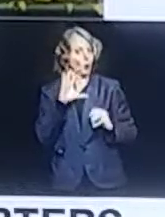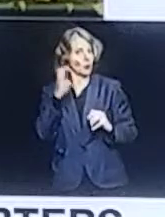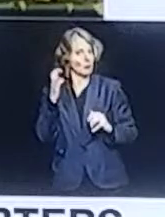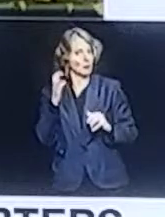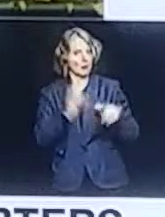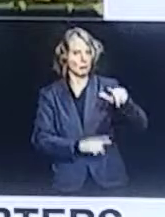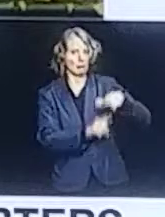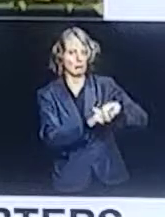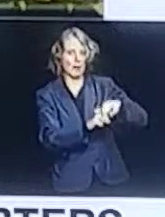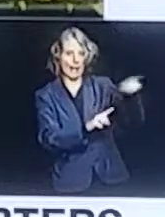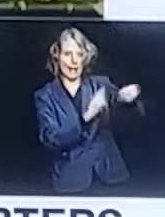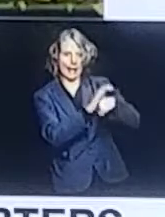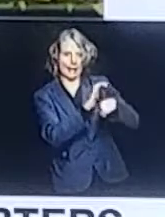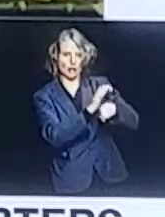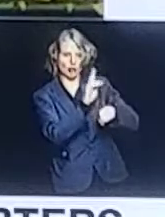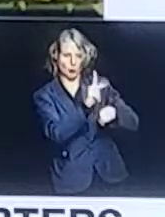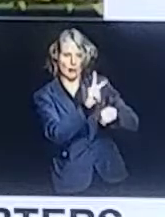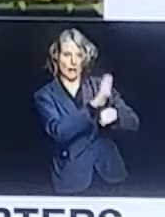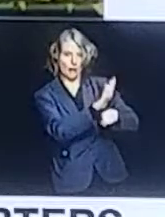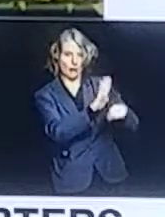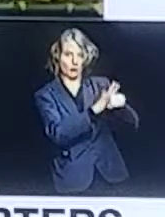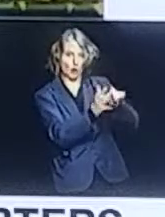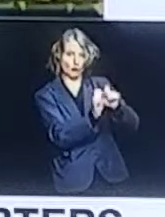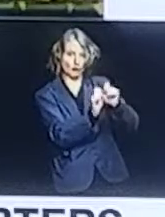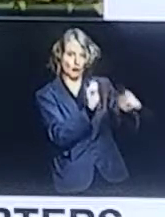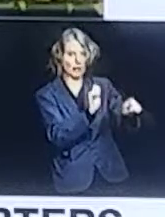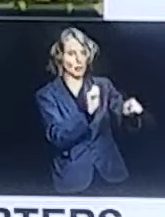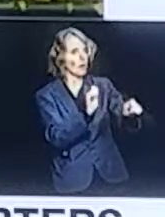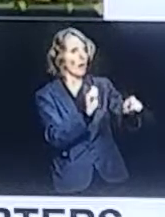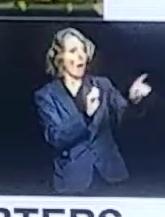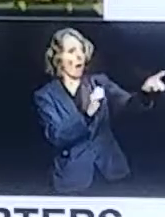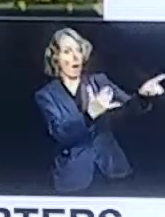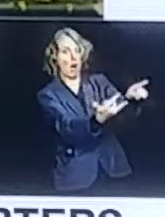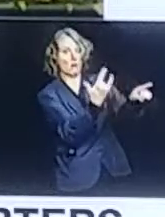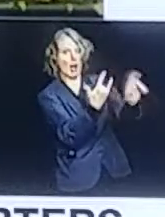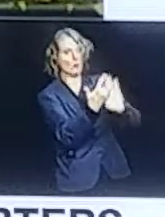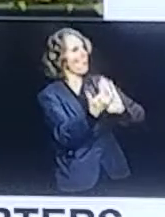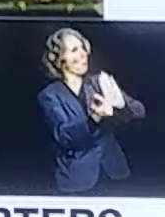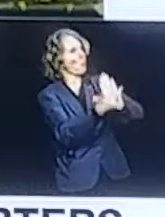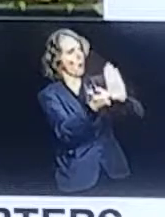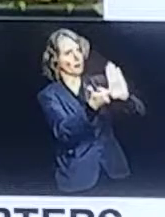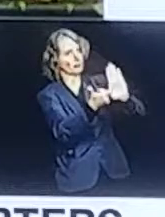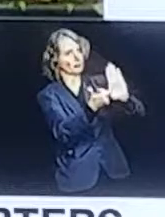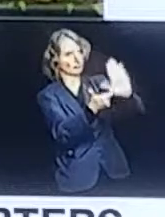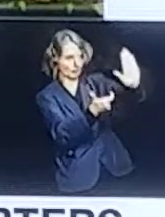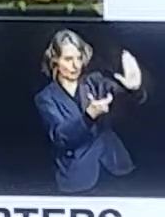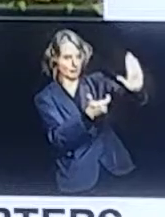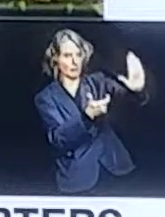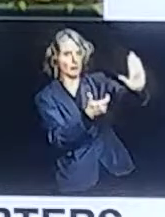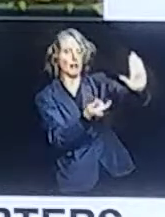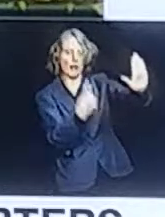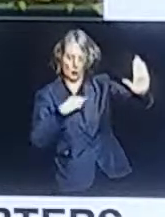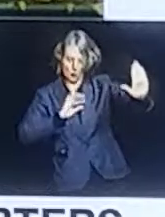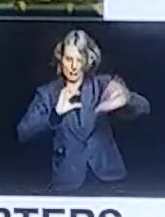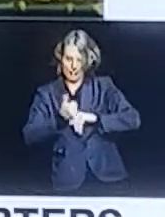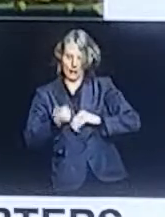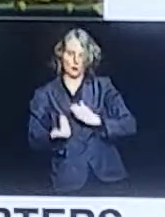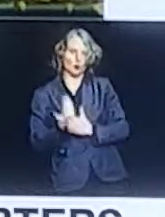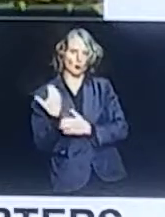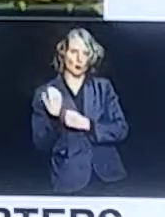UK variant. We banned flights outright coming from the UK while we could bring in stronger measures